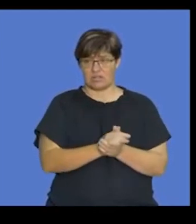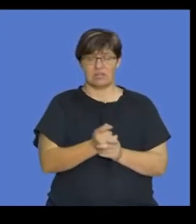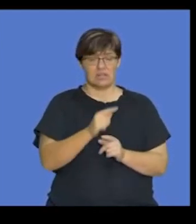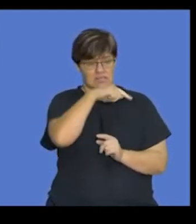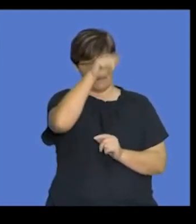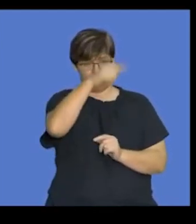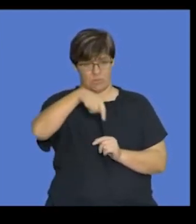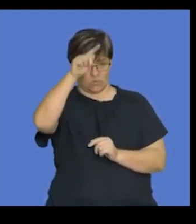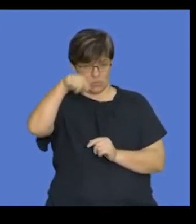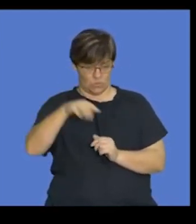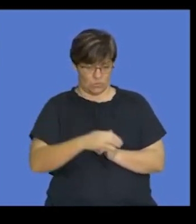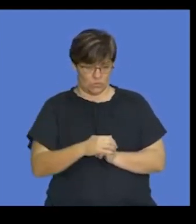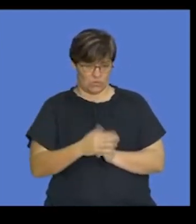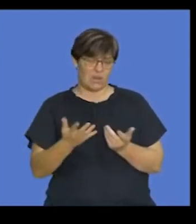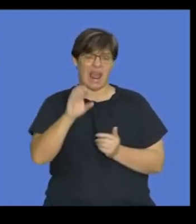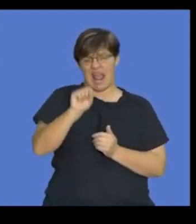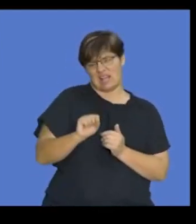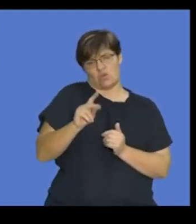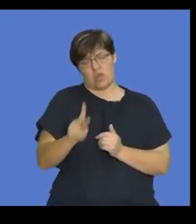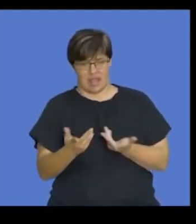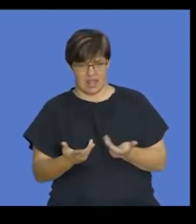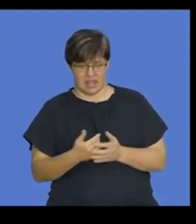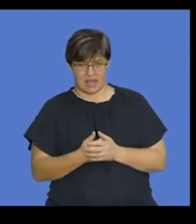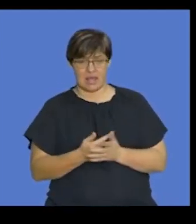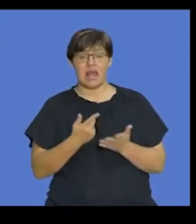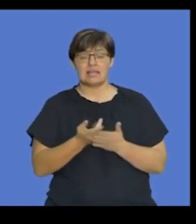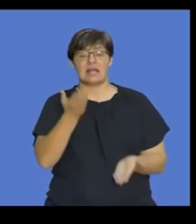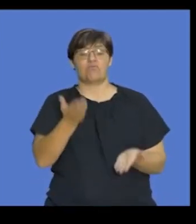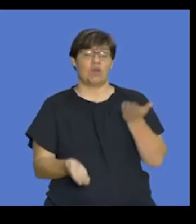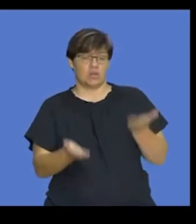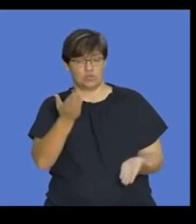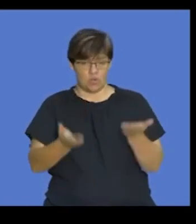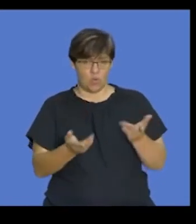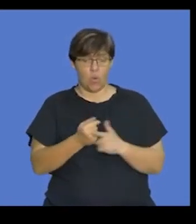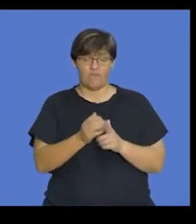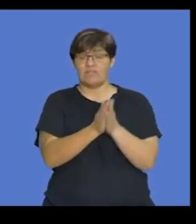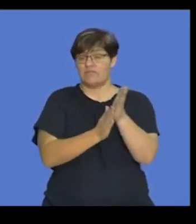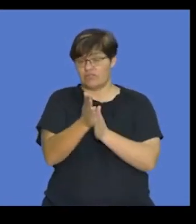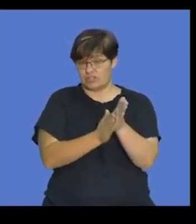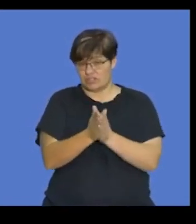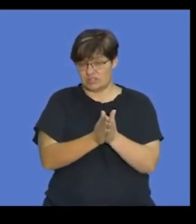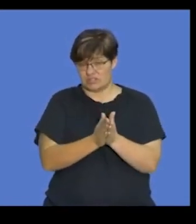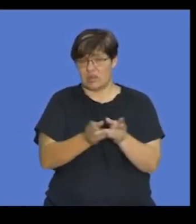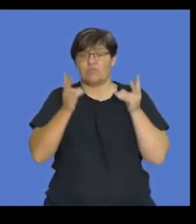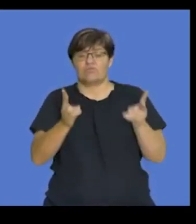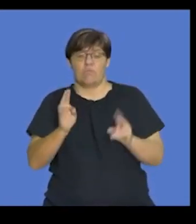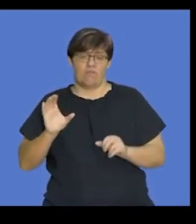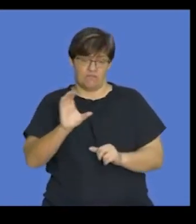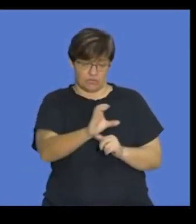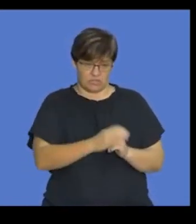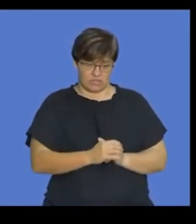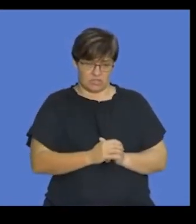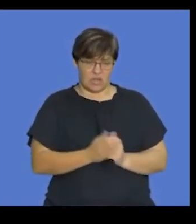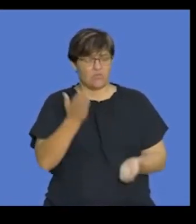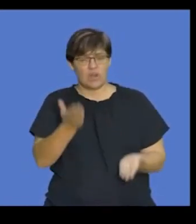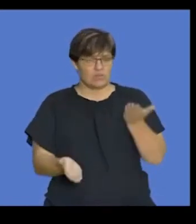mu, and we either put an S or a K, is the ratio of the friction and the normal force. Ratio